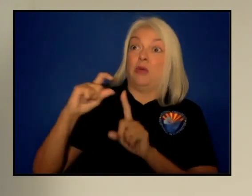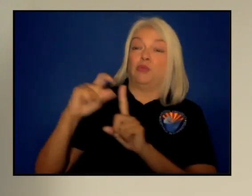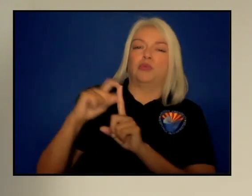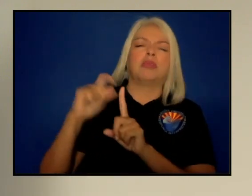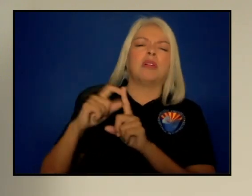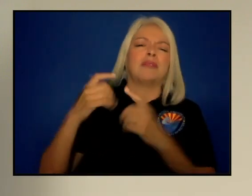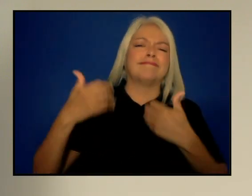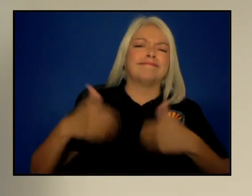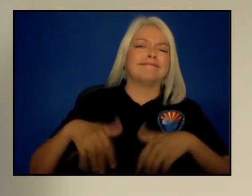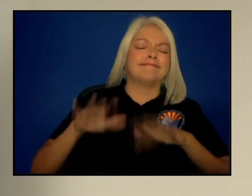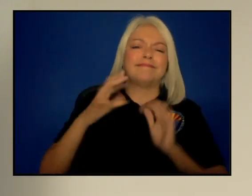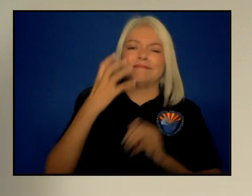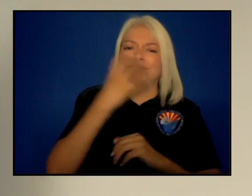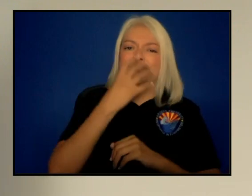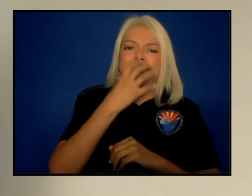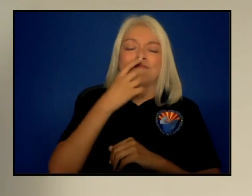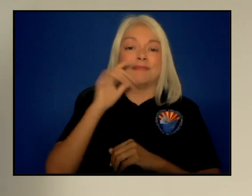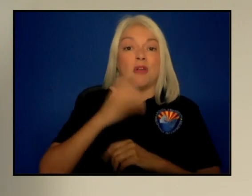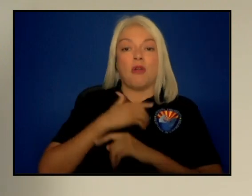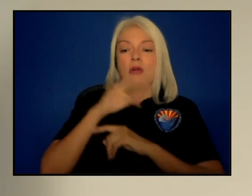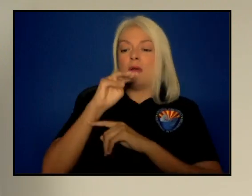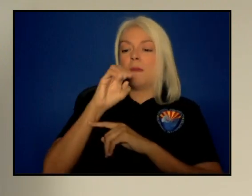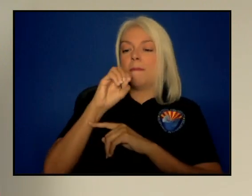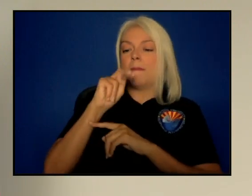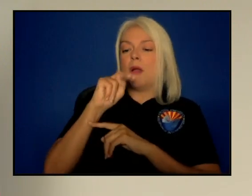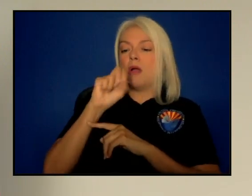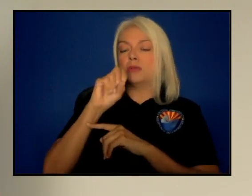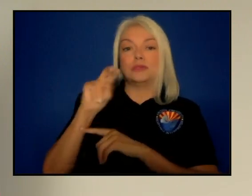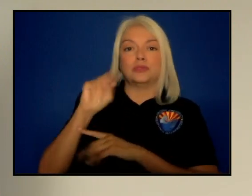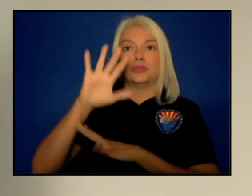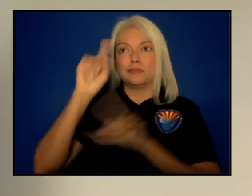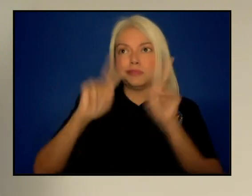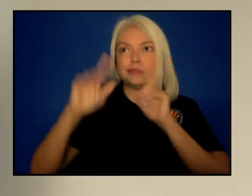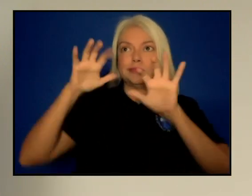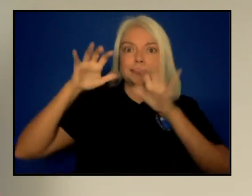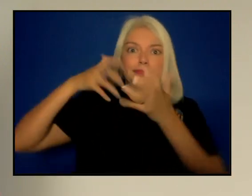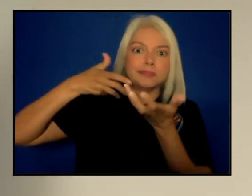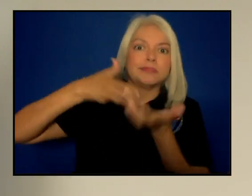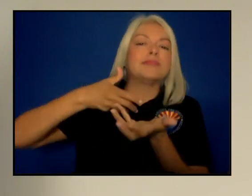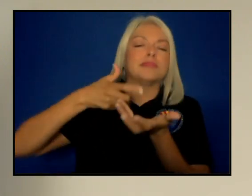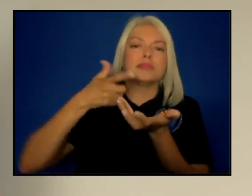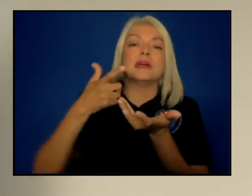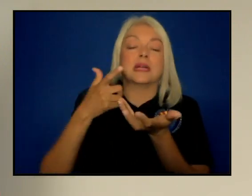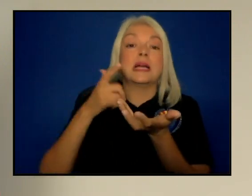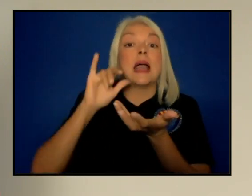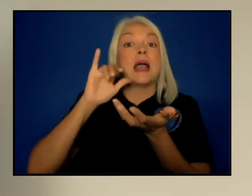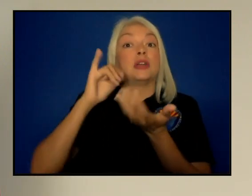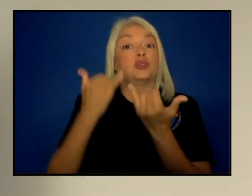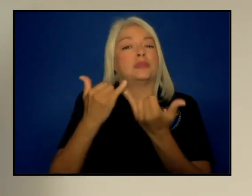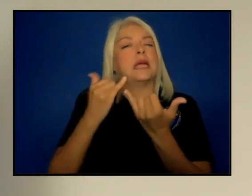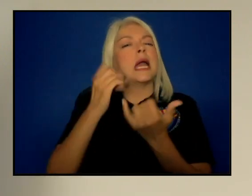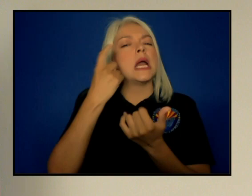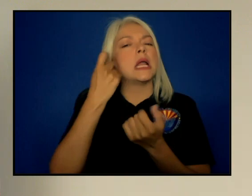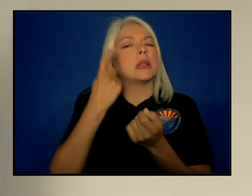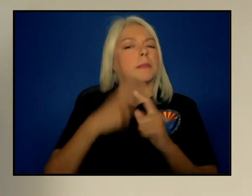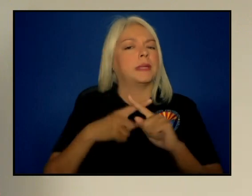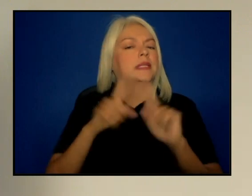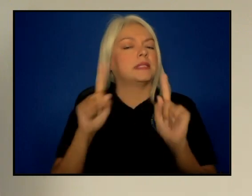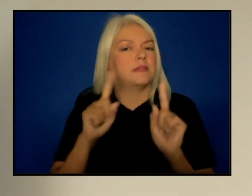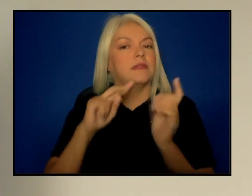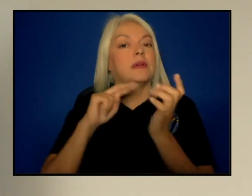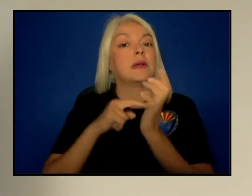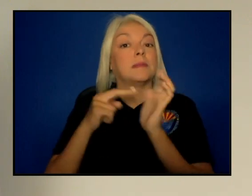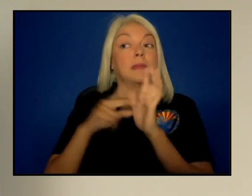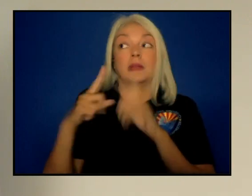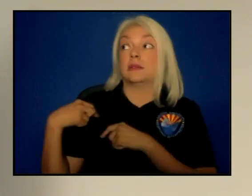regards to this monsoon season. But today is going to be a little bit different, and therefore the impacts are also going to be